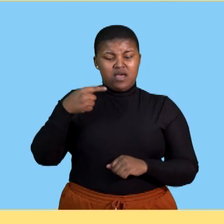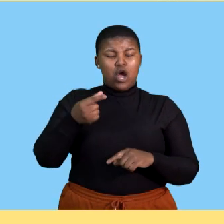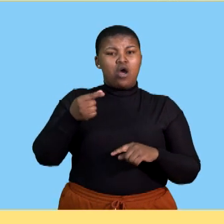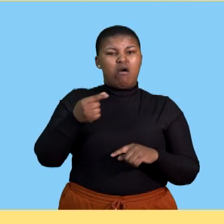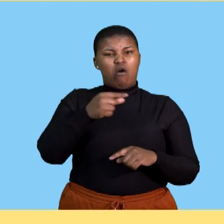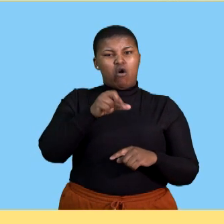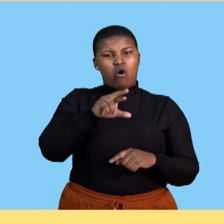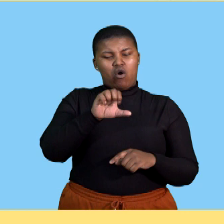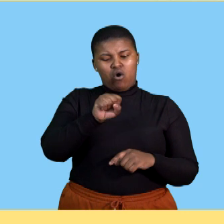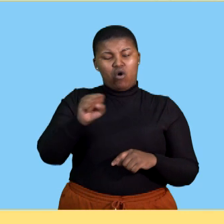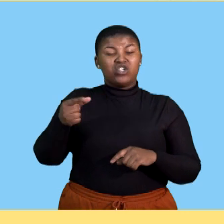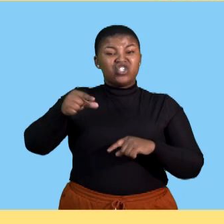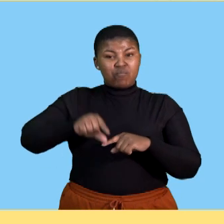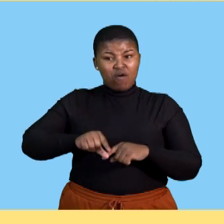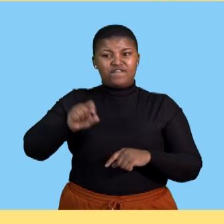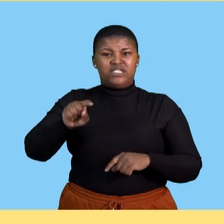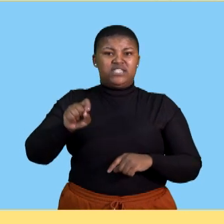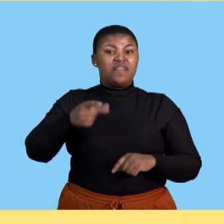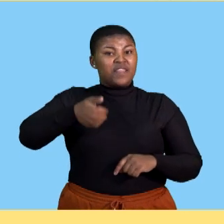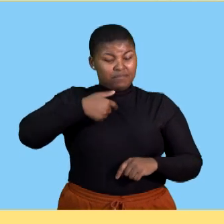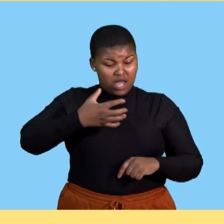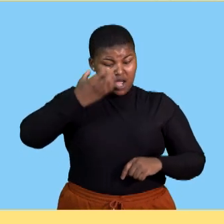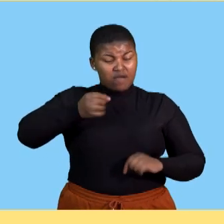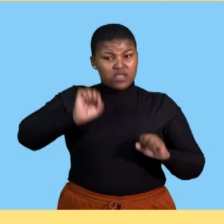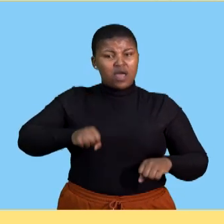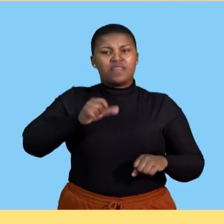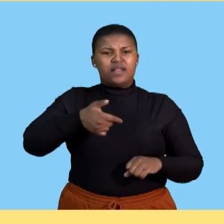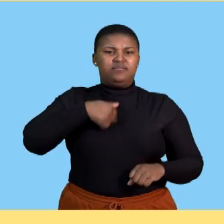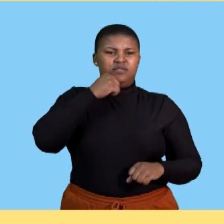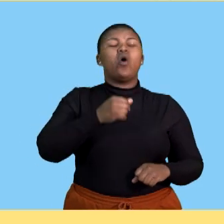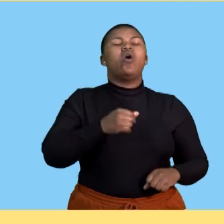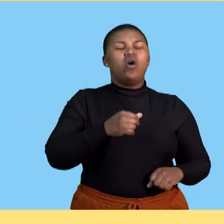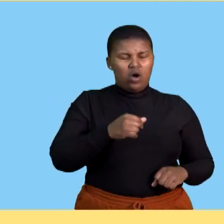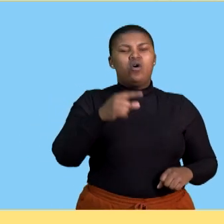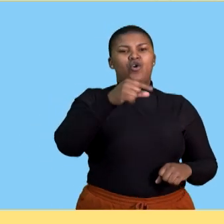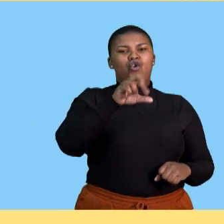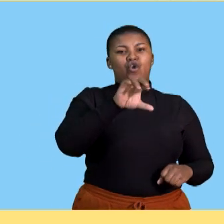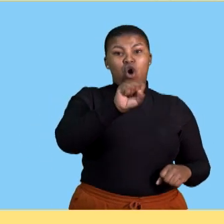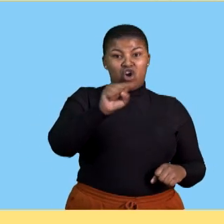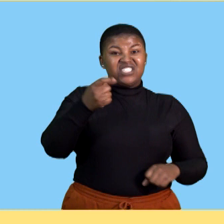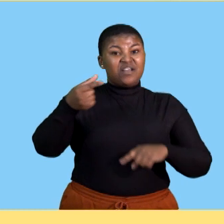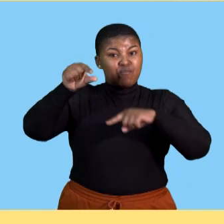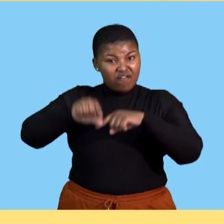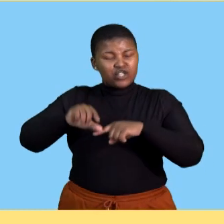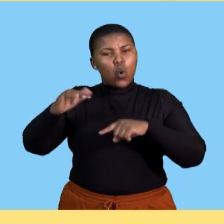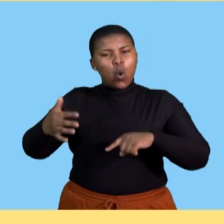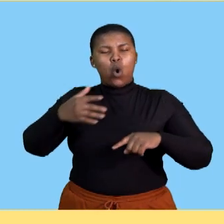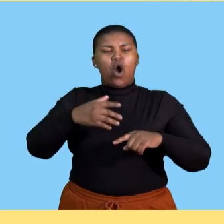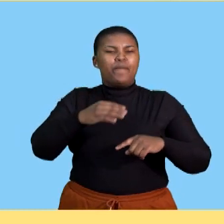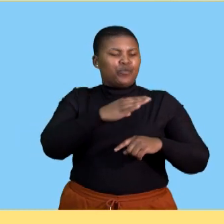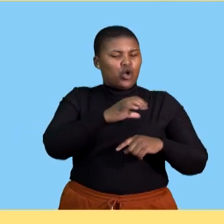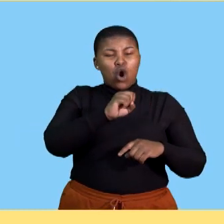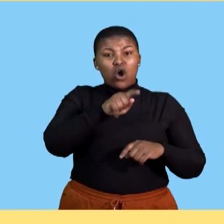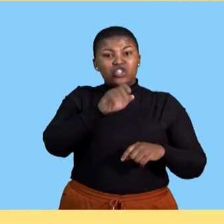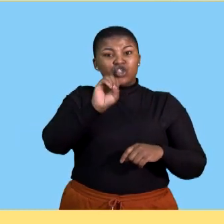profit. Once I have my gross profit, I then come here and I'll say my gross profit over cost of sales. This